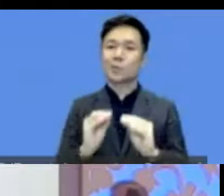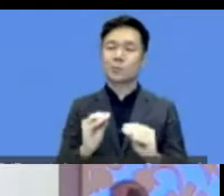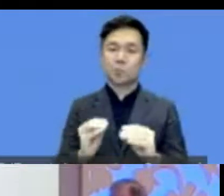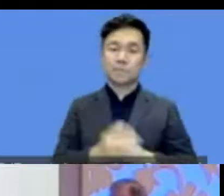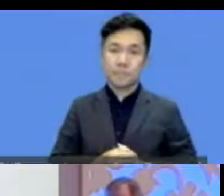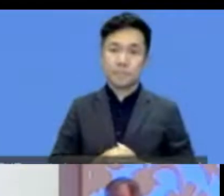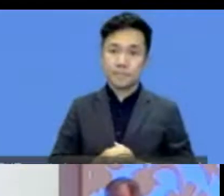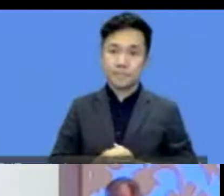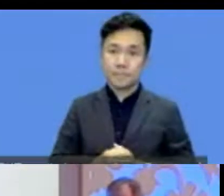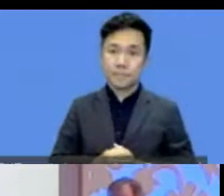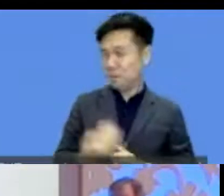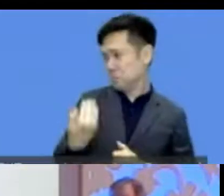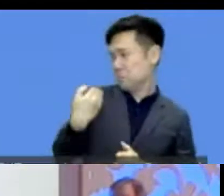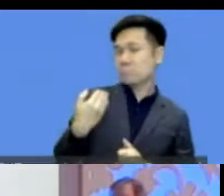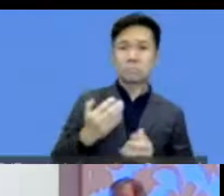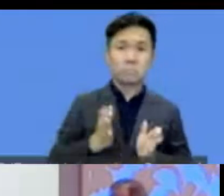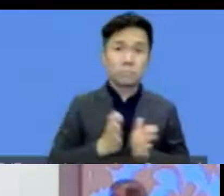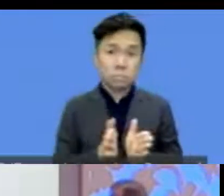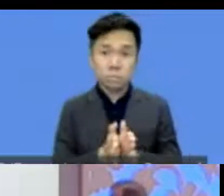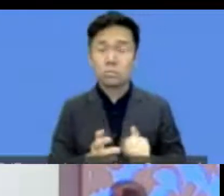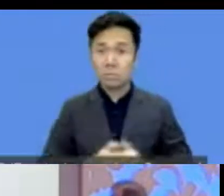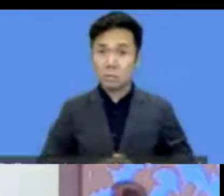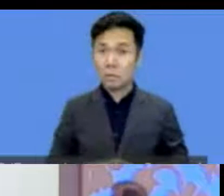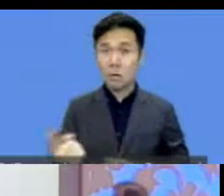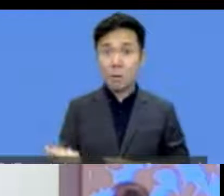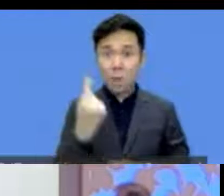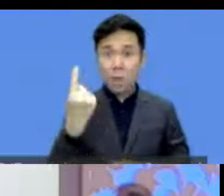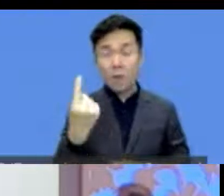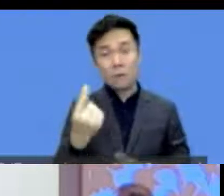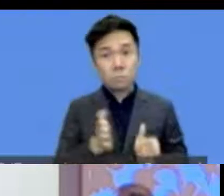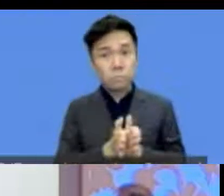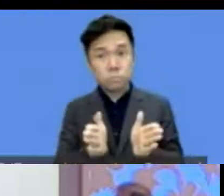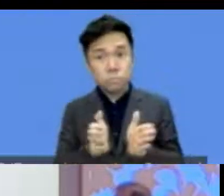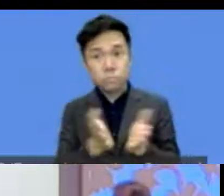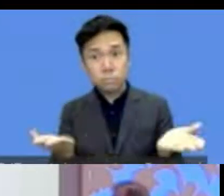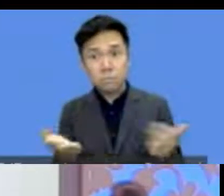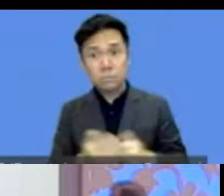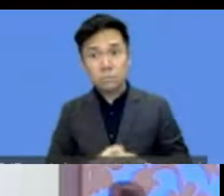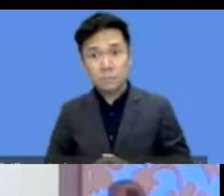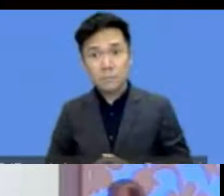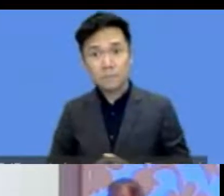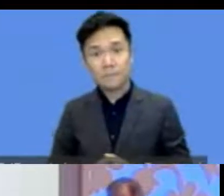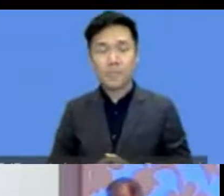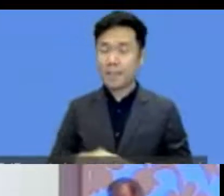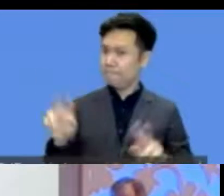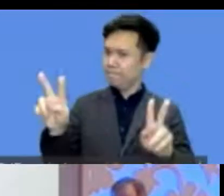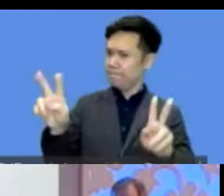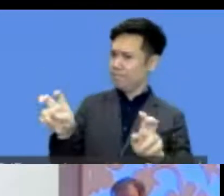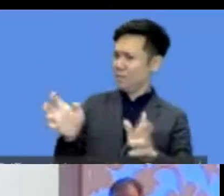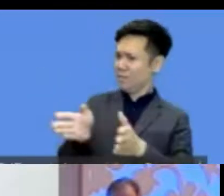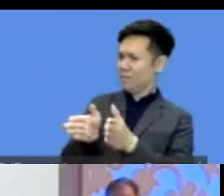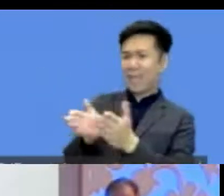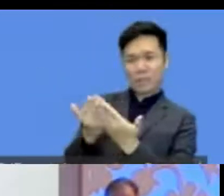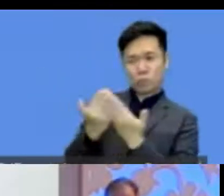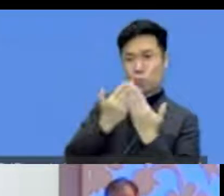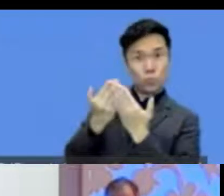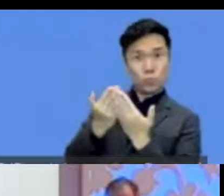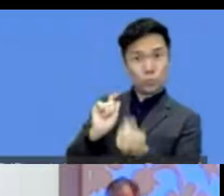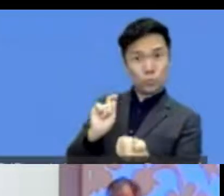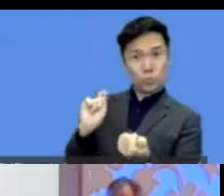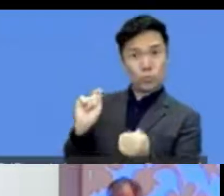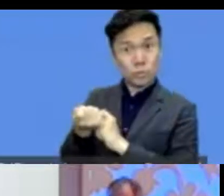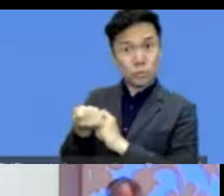as my previous speakers have already given you a brief idea, you know, we're looking into educational reform through empowering